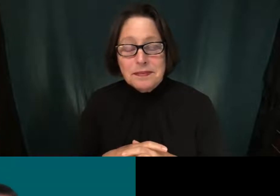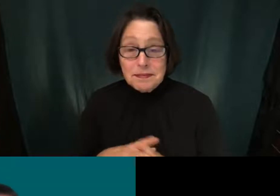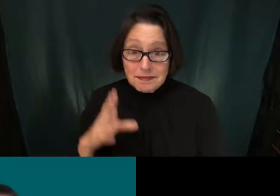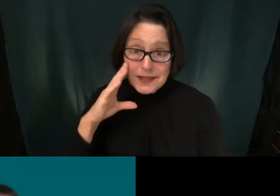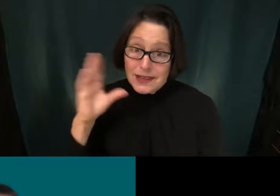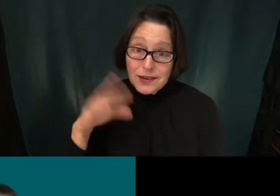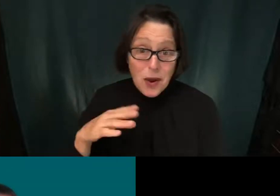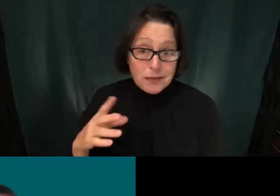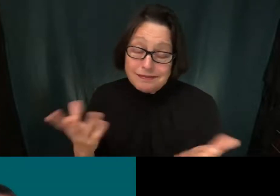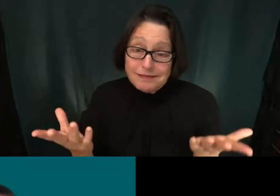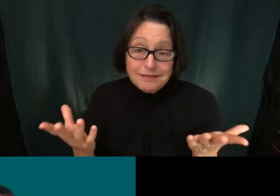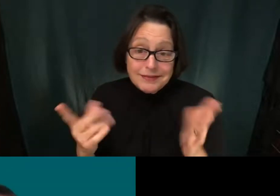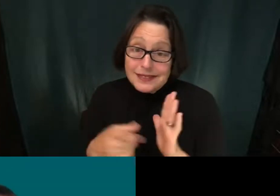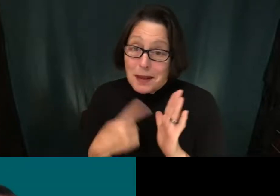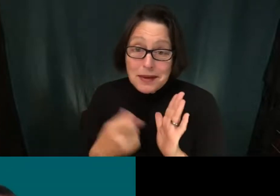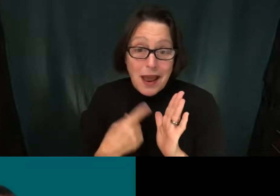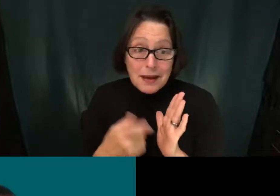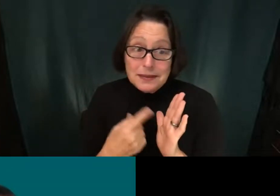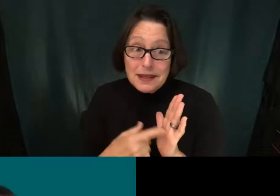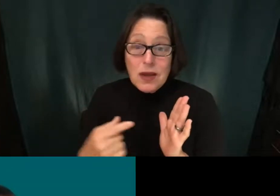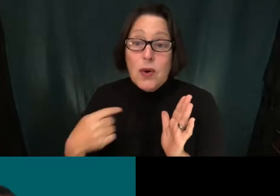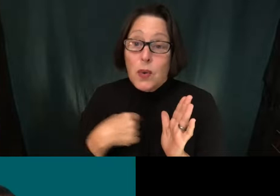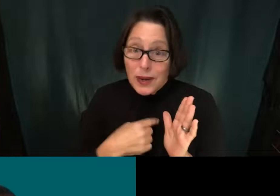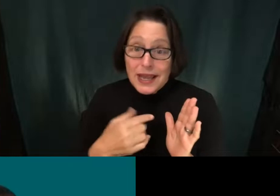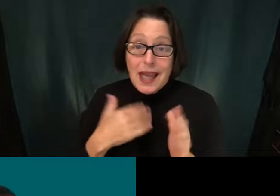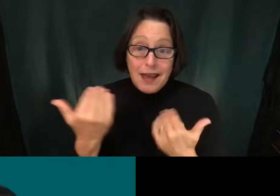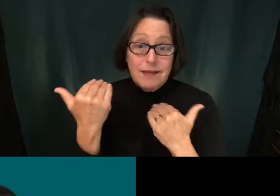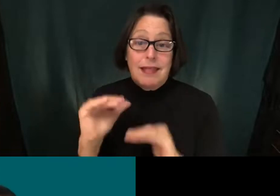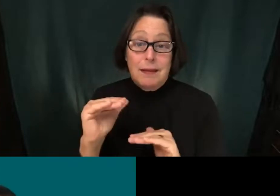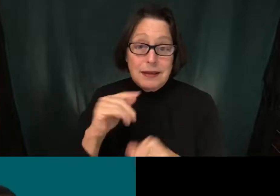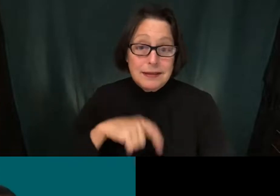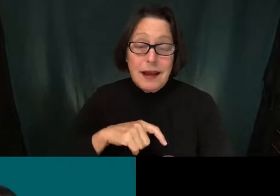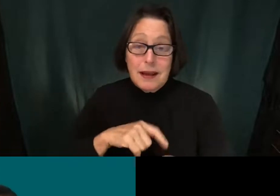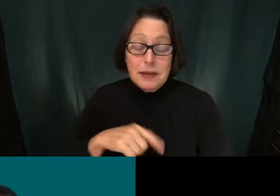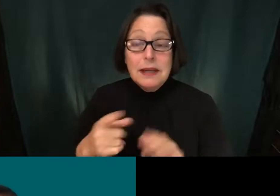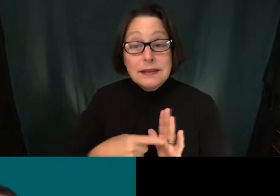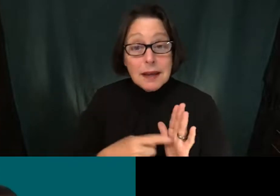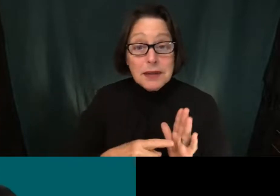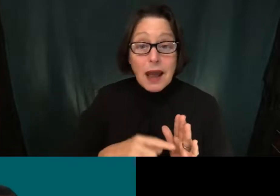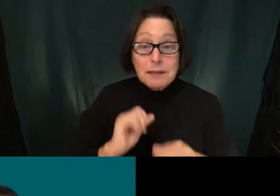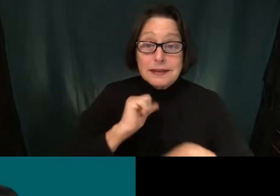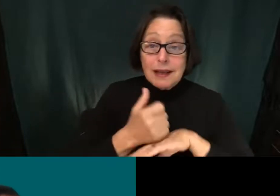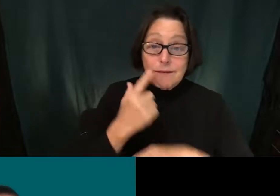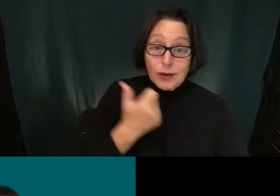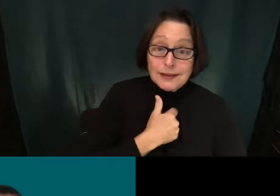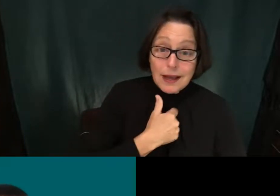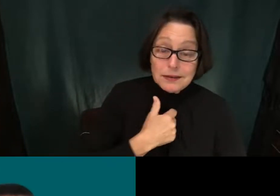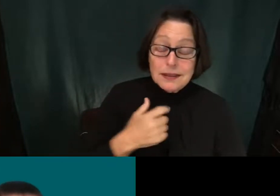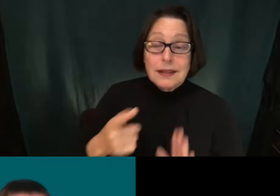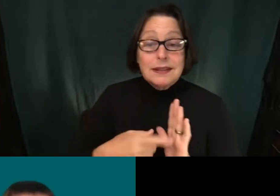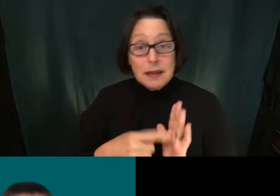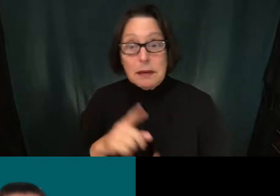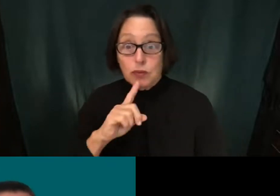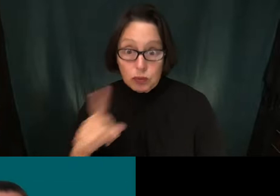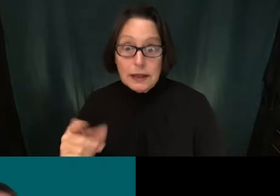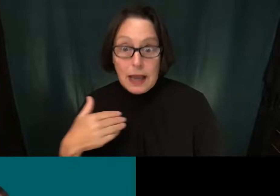sometimes we do have a specific timeline. Sometimes that's self-imposed and sometimes that's real. And